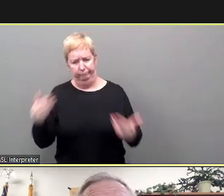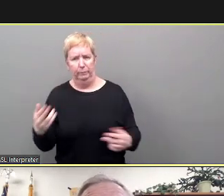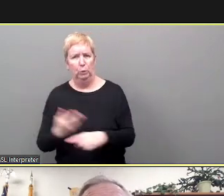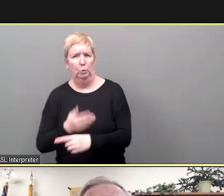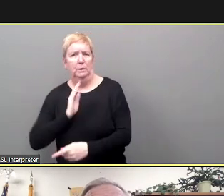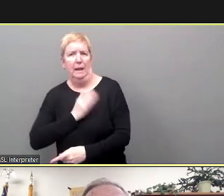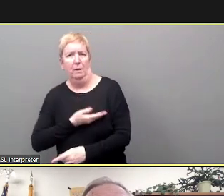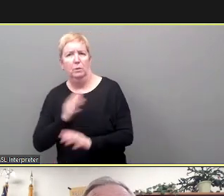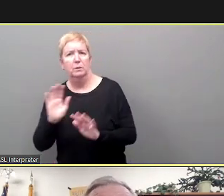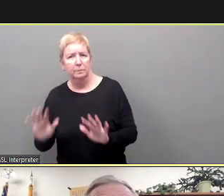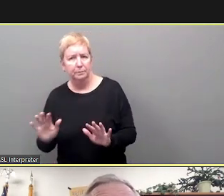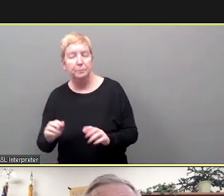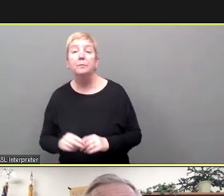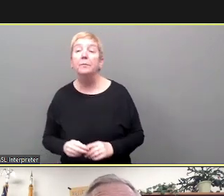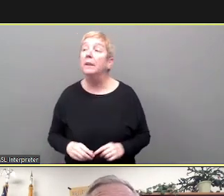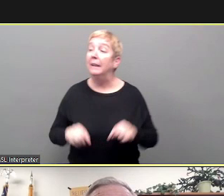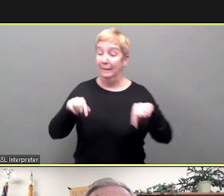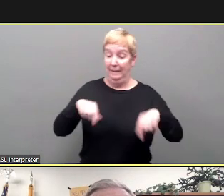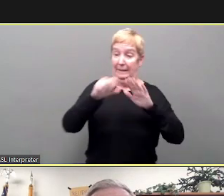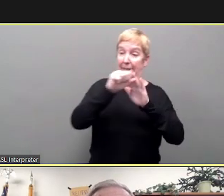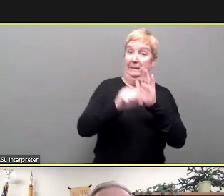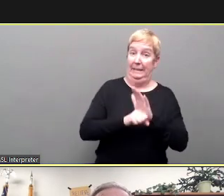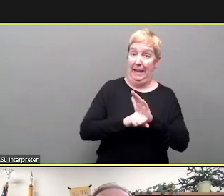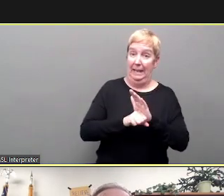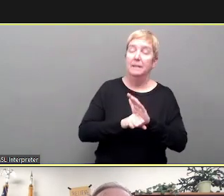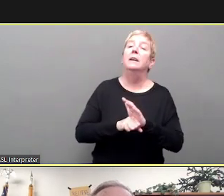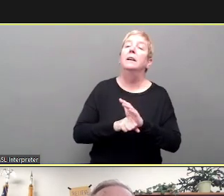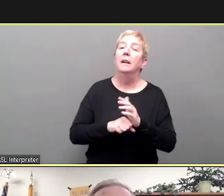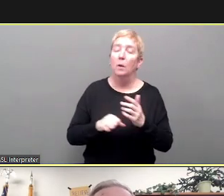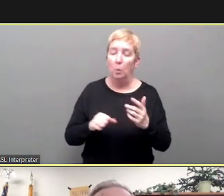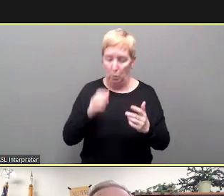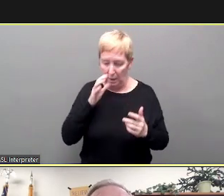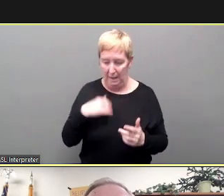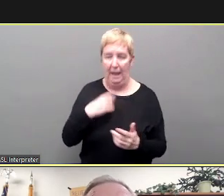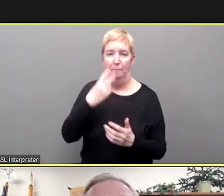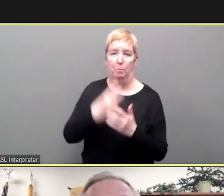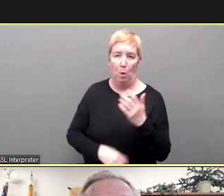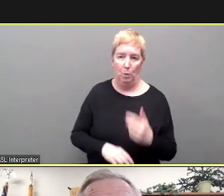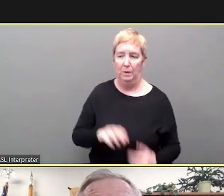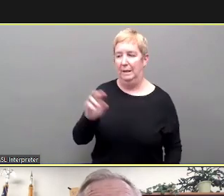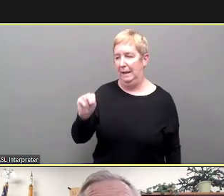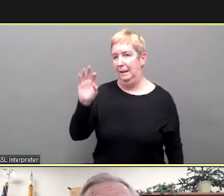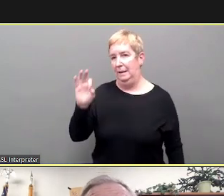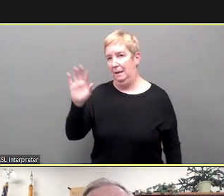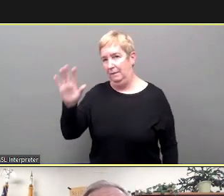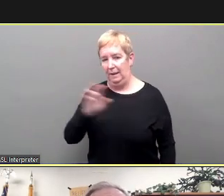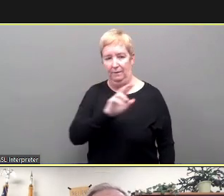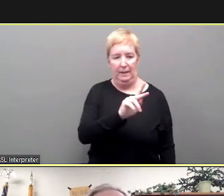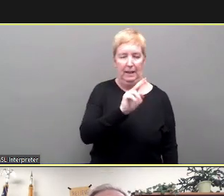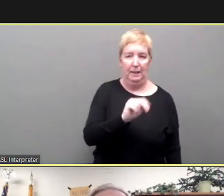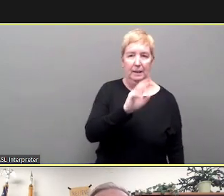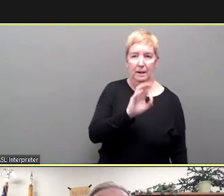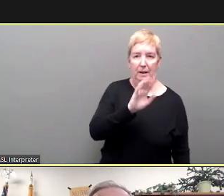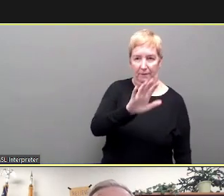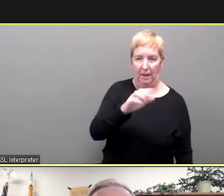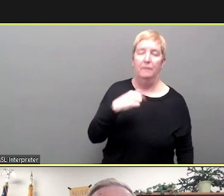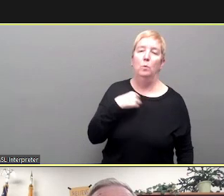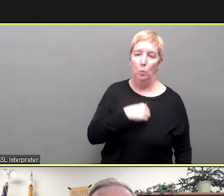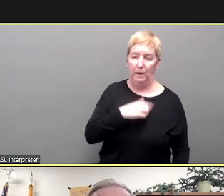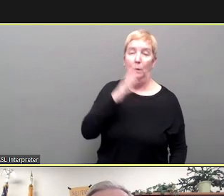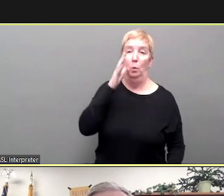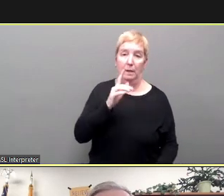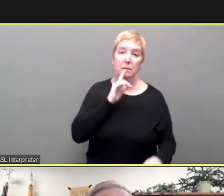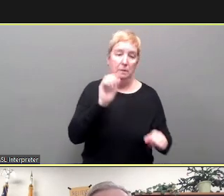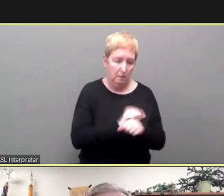procure both N95 and KN95 masks. We will assure that those